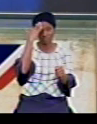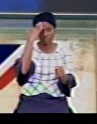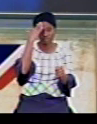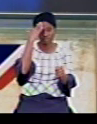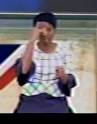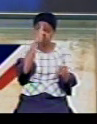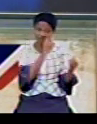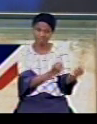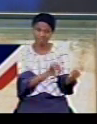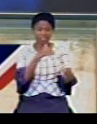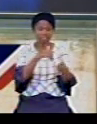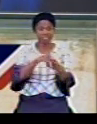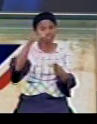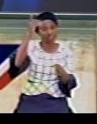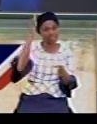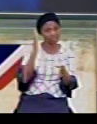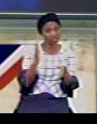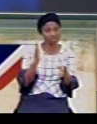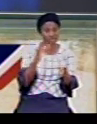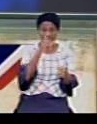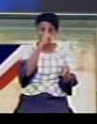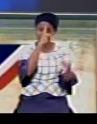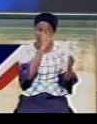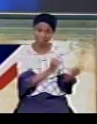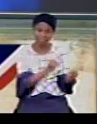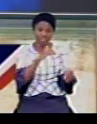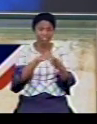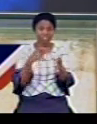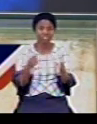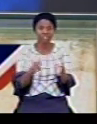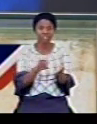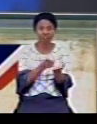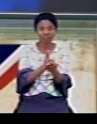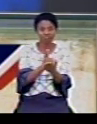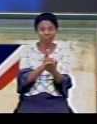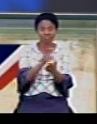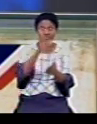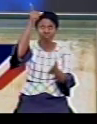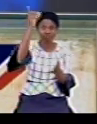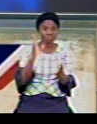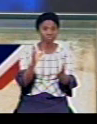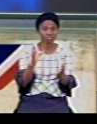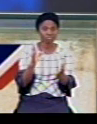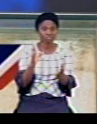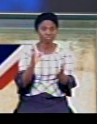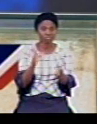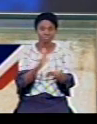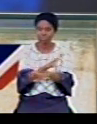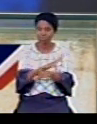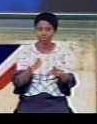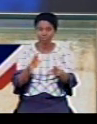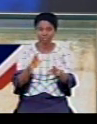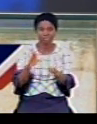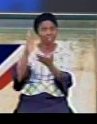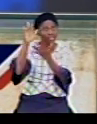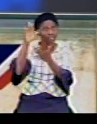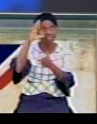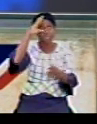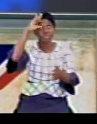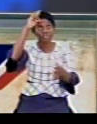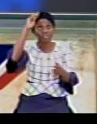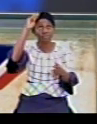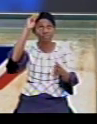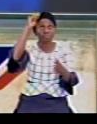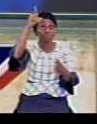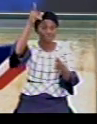in God, faith in the true God, does not expect him to fail. Faith in